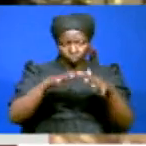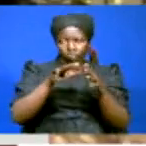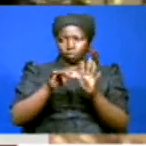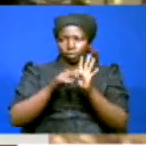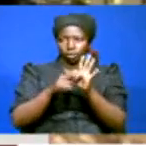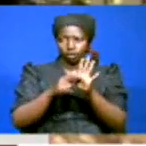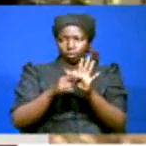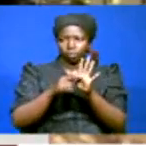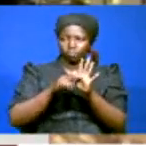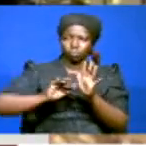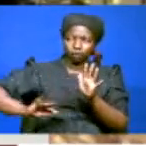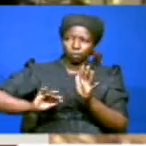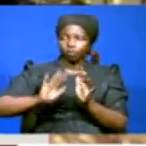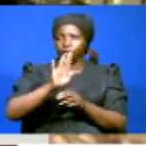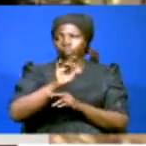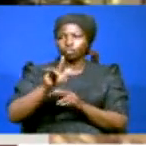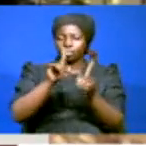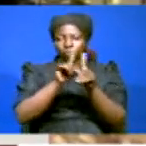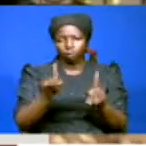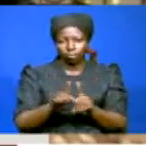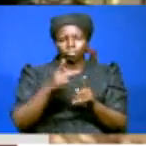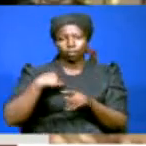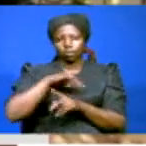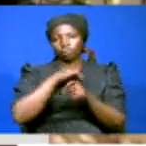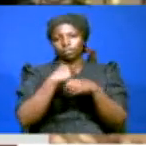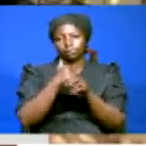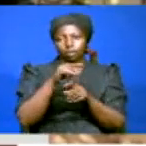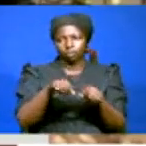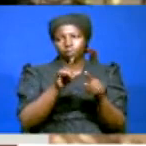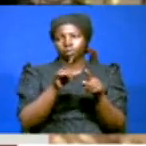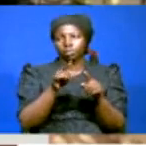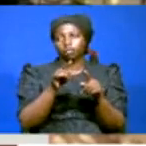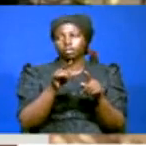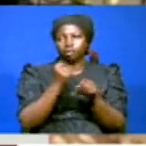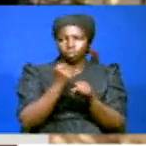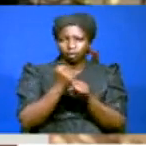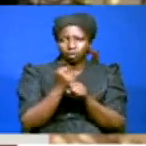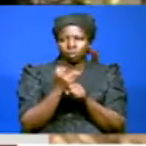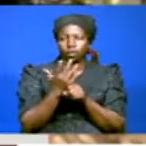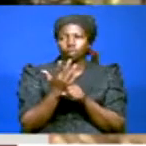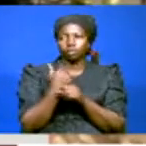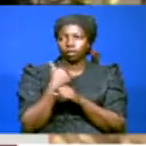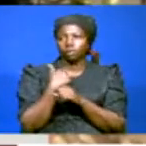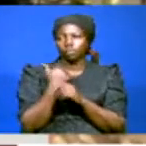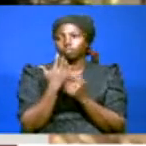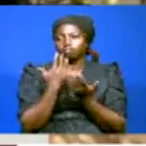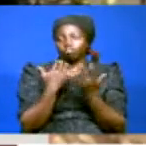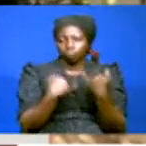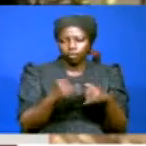also putting them to speed in the progress we have made on all implementation of summit resolutions.